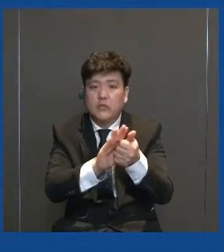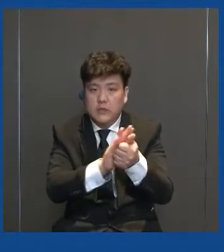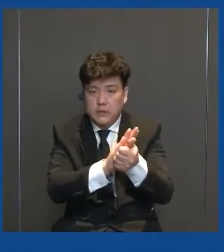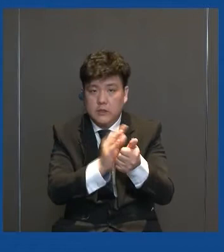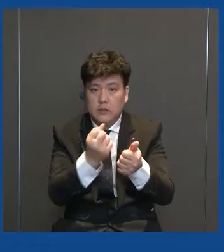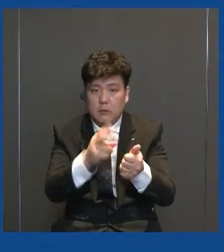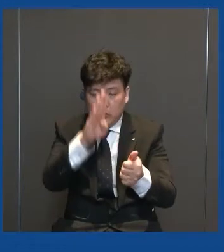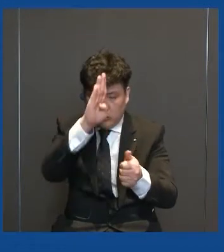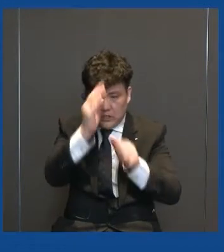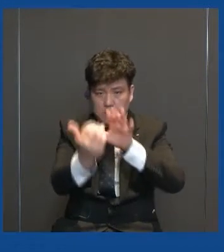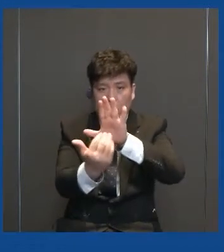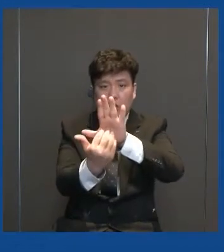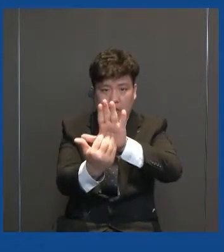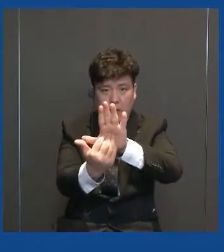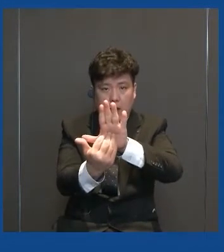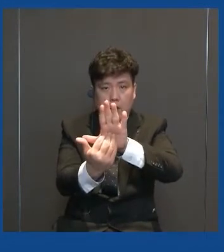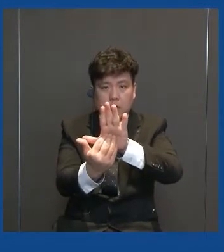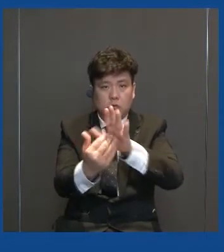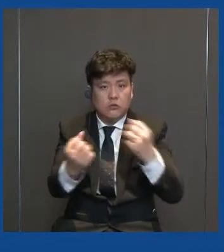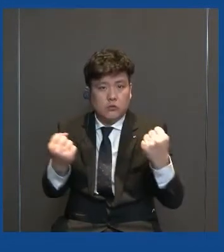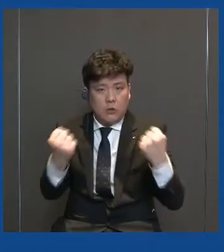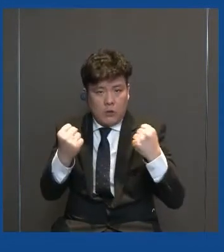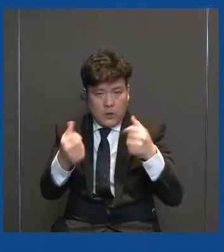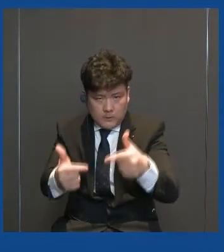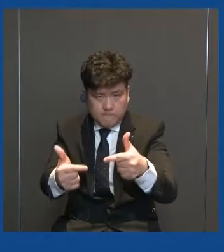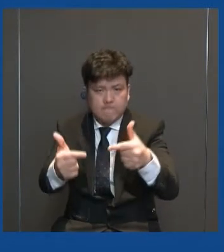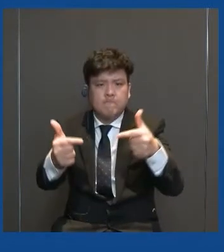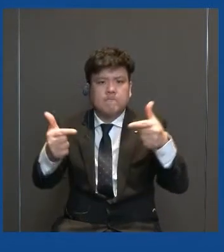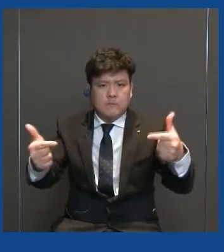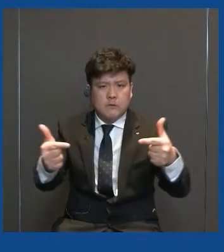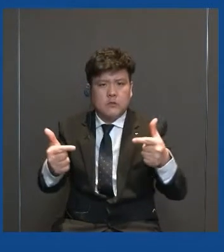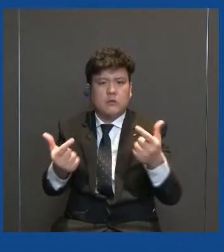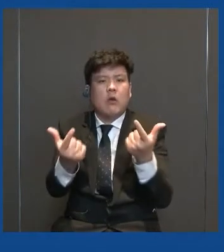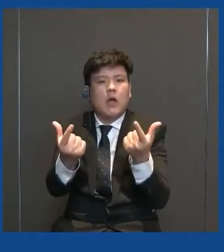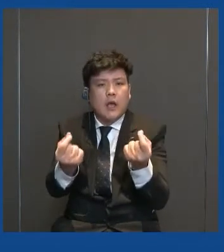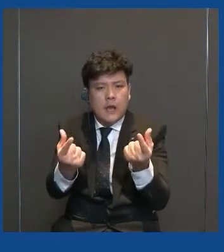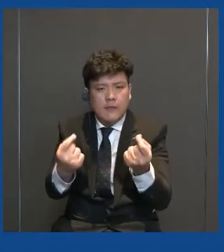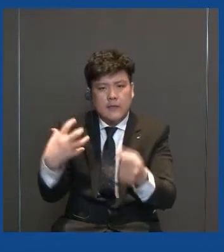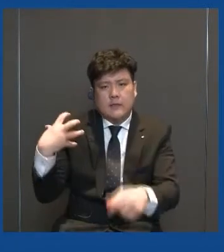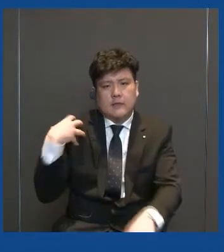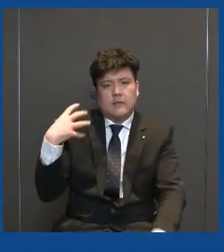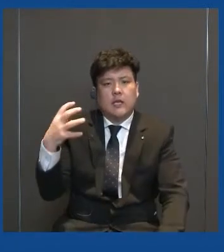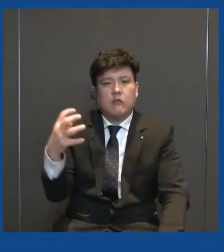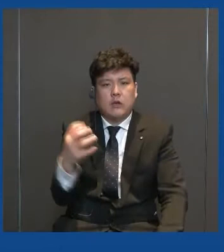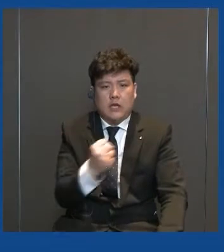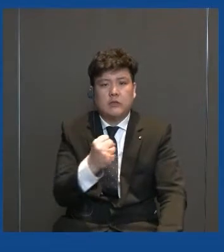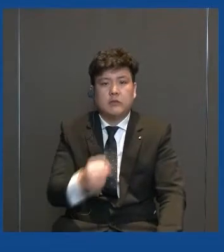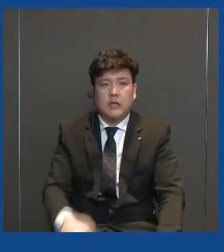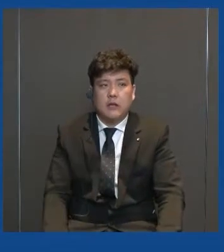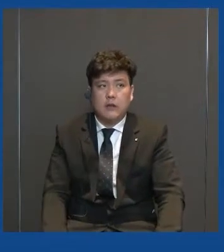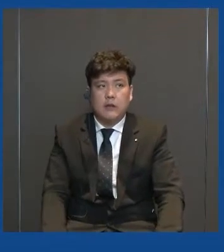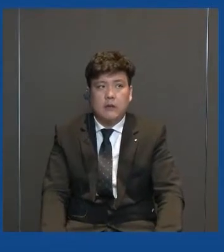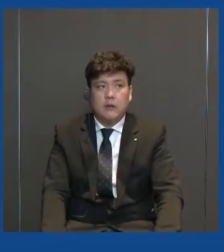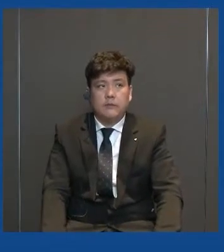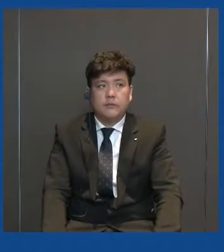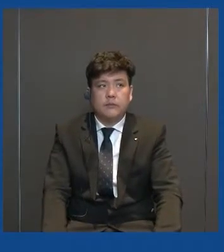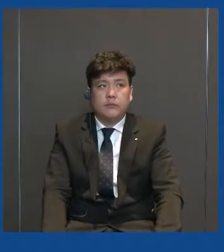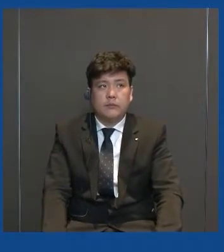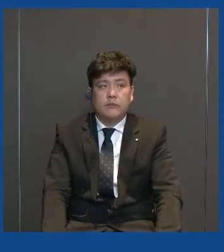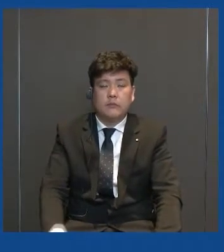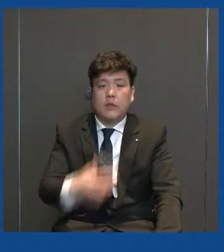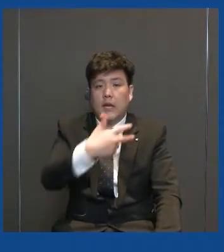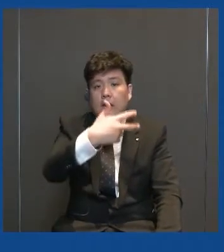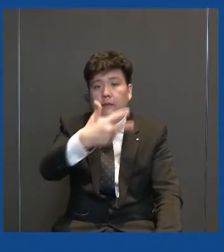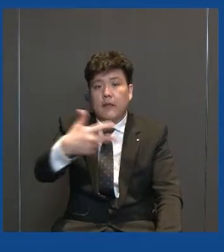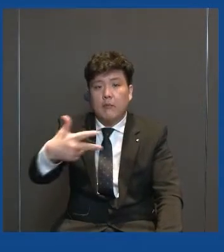In our system, the general practitioners play a very central role, so that's why I will